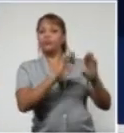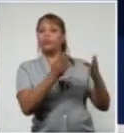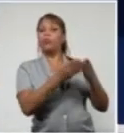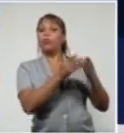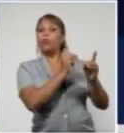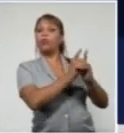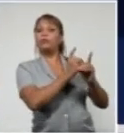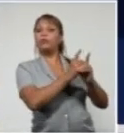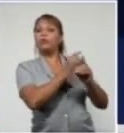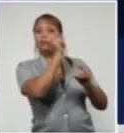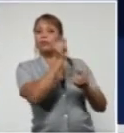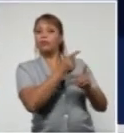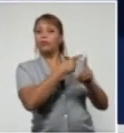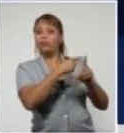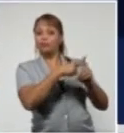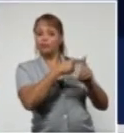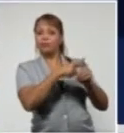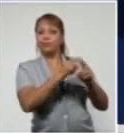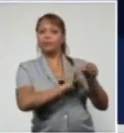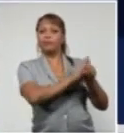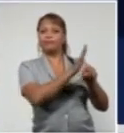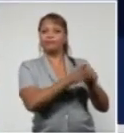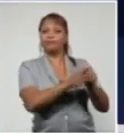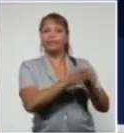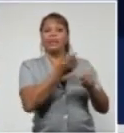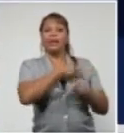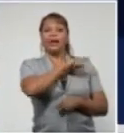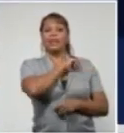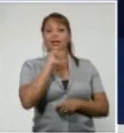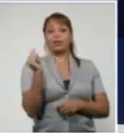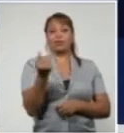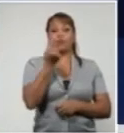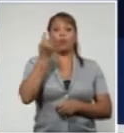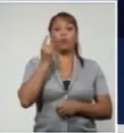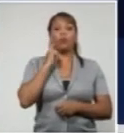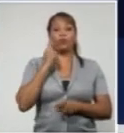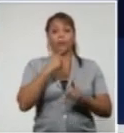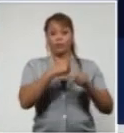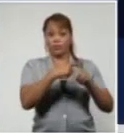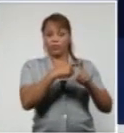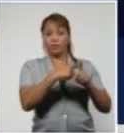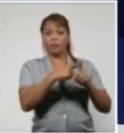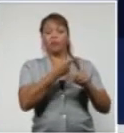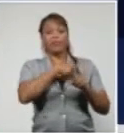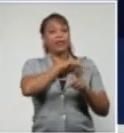51.2% of all cases, and 5 are female, representing